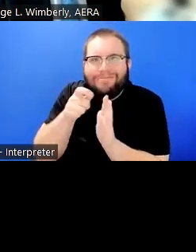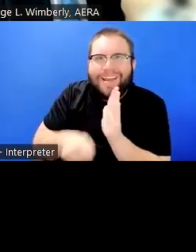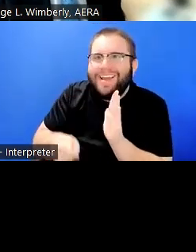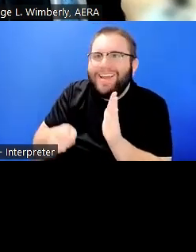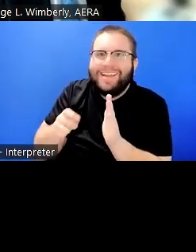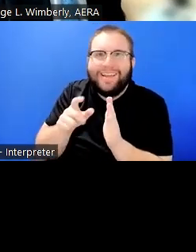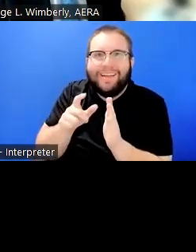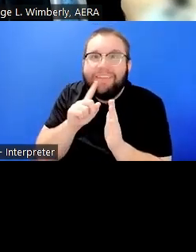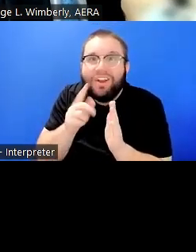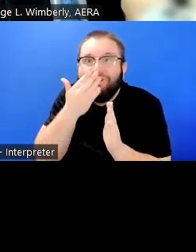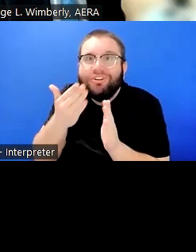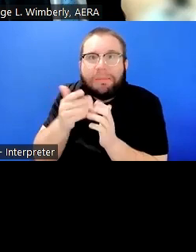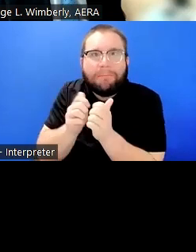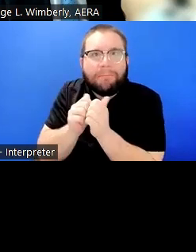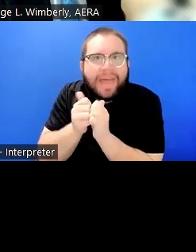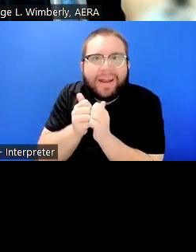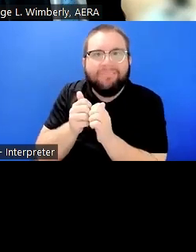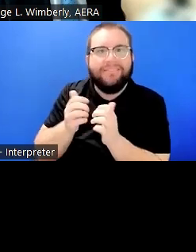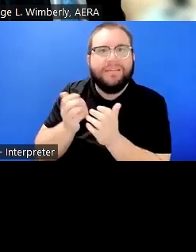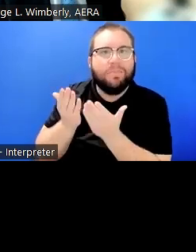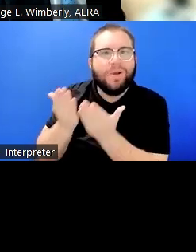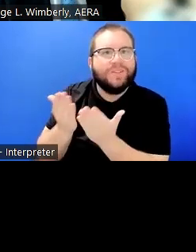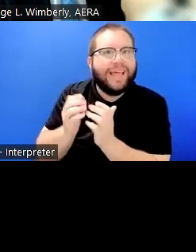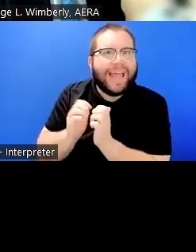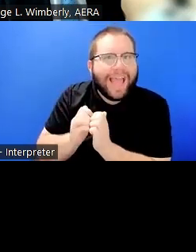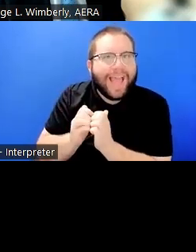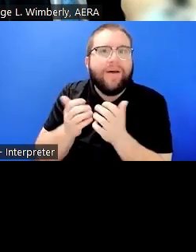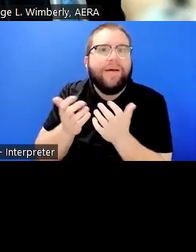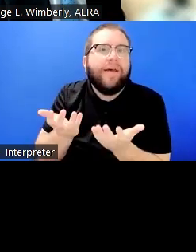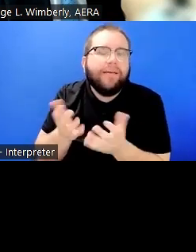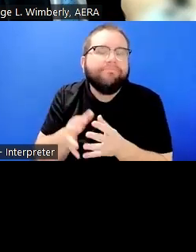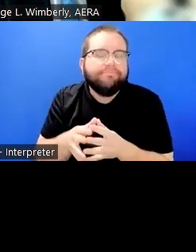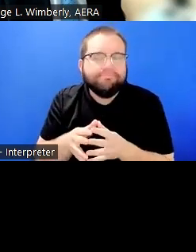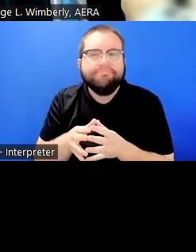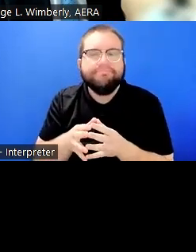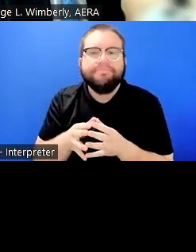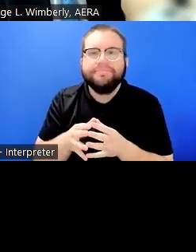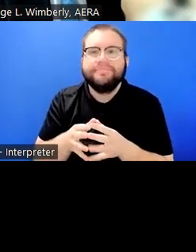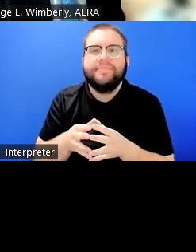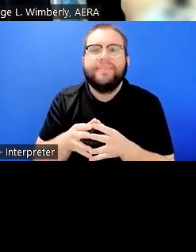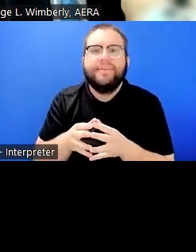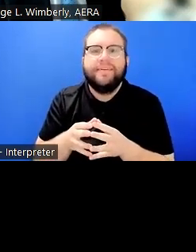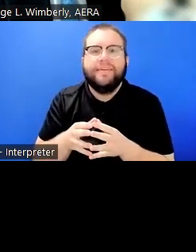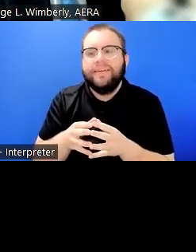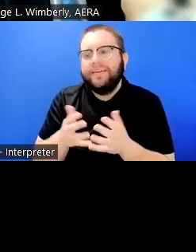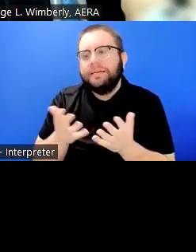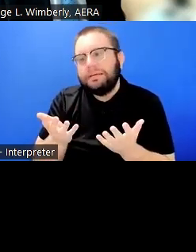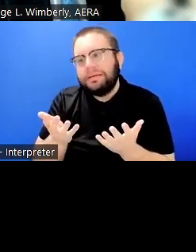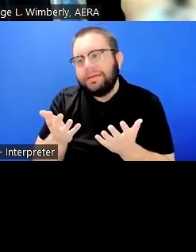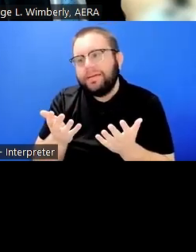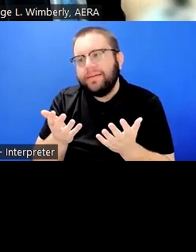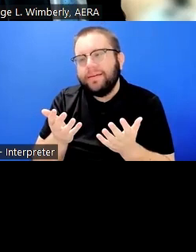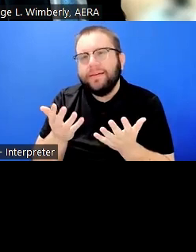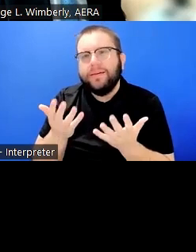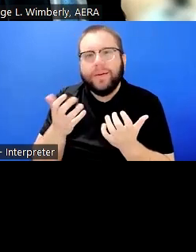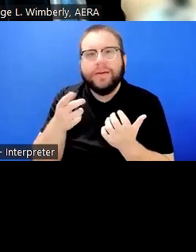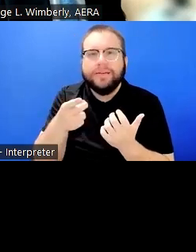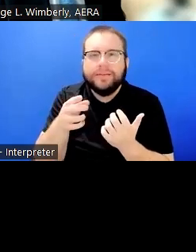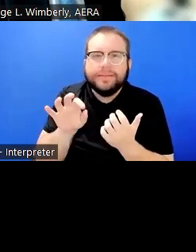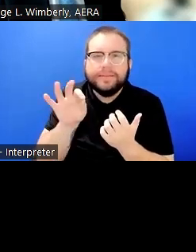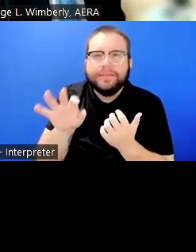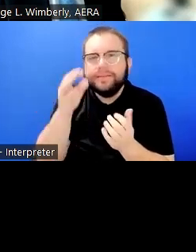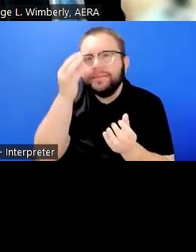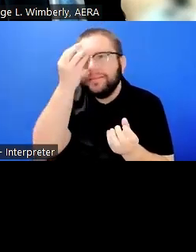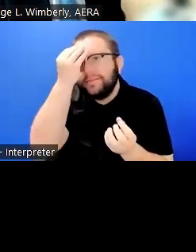know, there's certain things that I always like to think about are sort of given not only for this competition but for